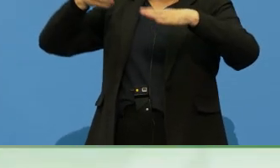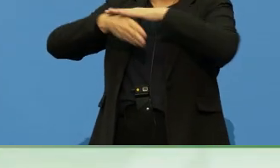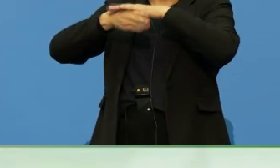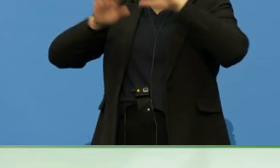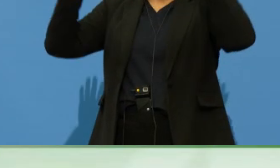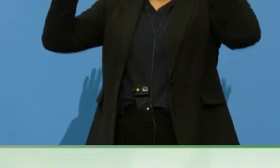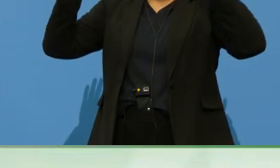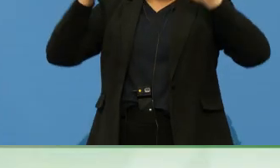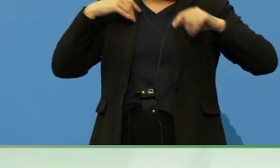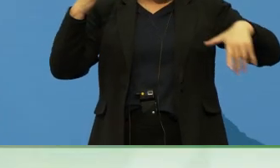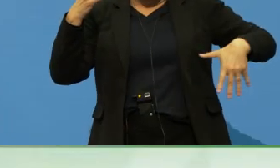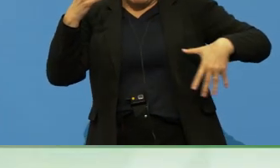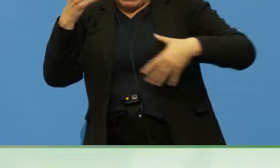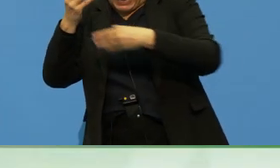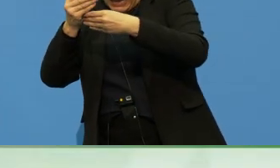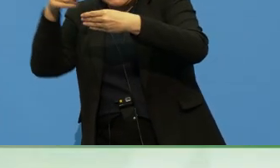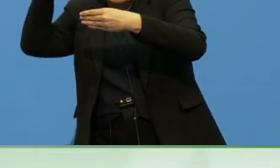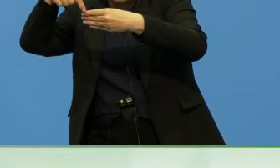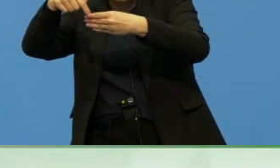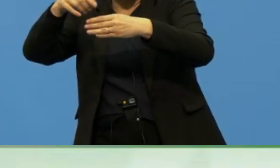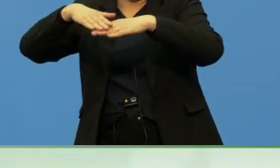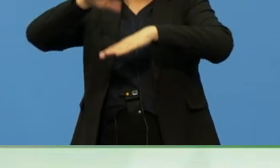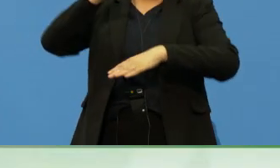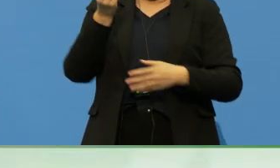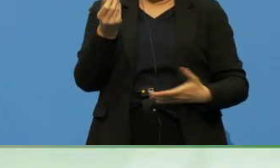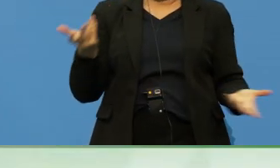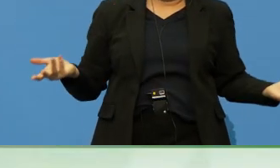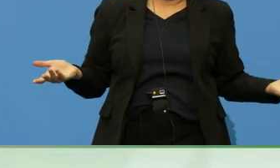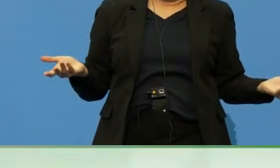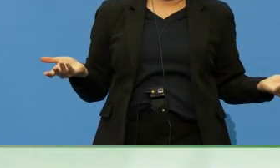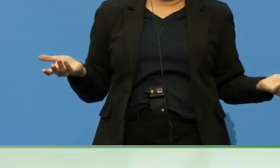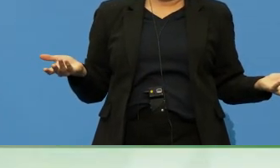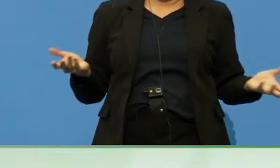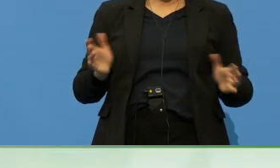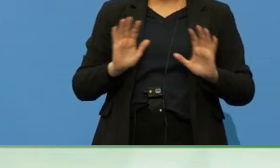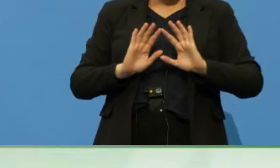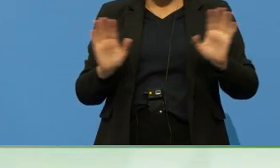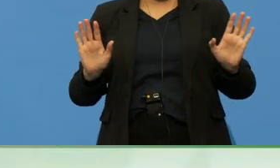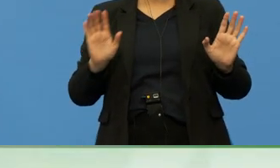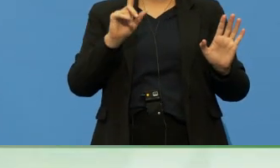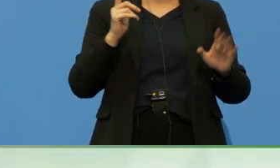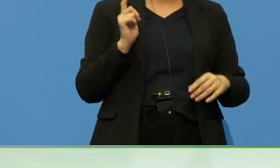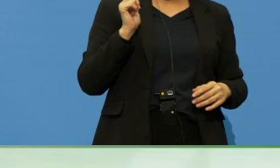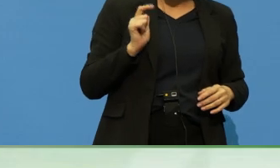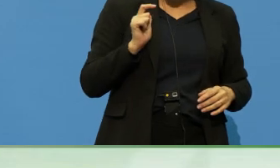will be cheaper, easier for everybody. But it's not a barrier. It's just a new way of